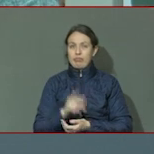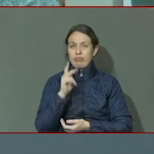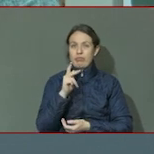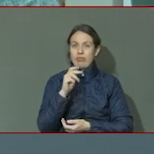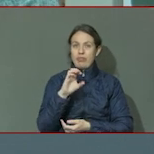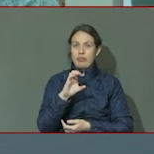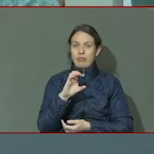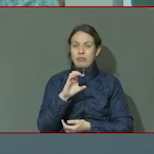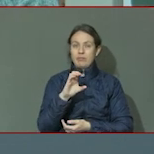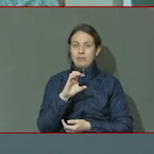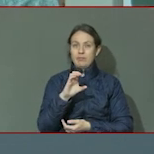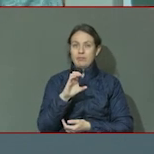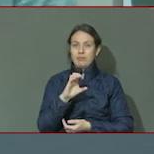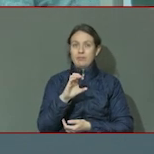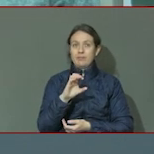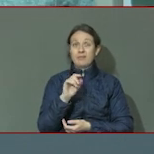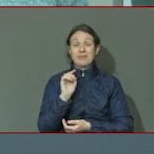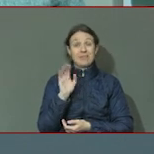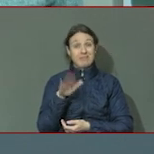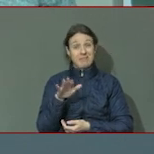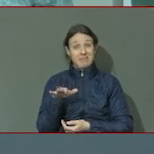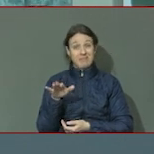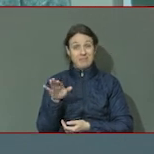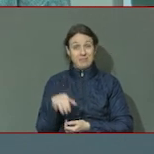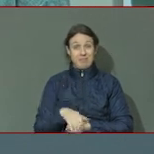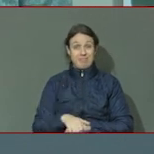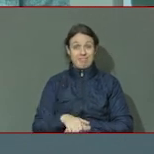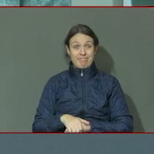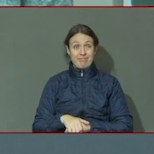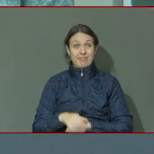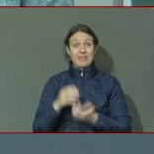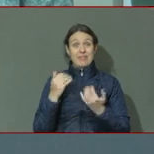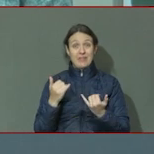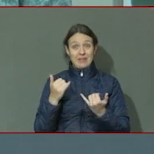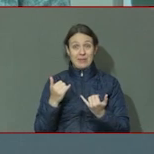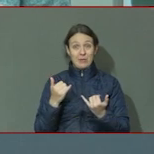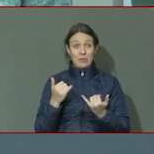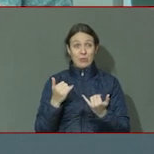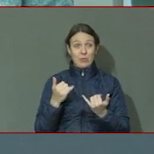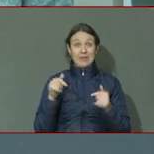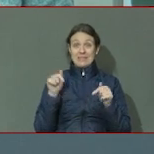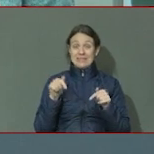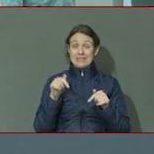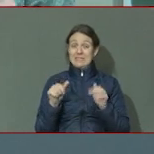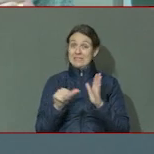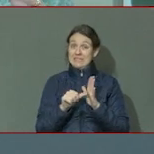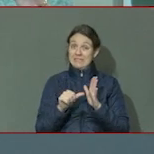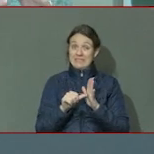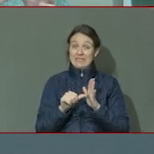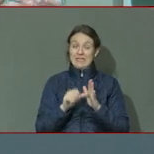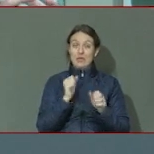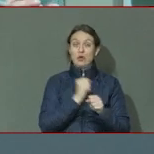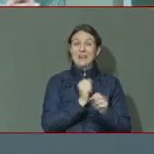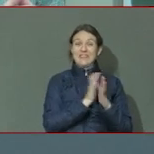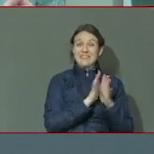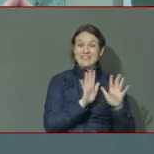KC. And boys and girls, stoichiometry is very important. In grade 10,